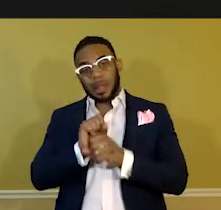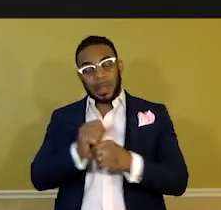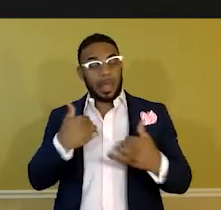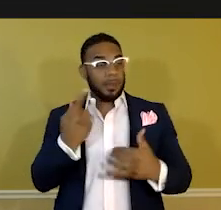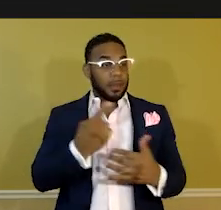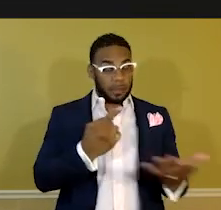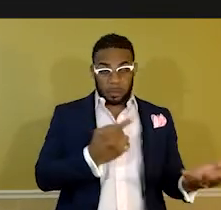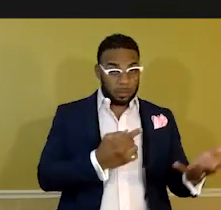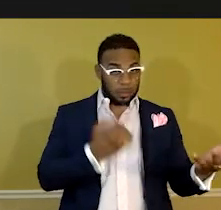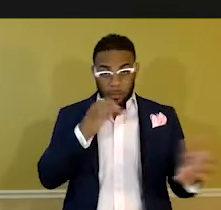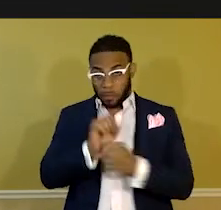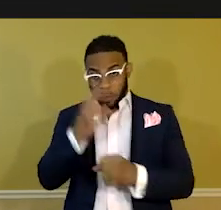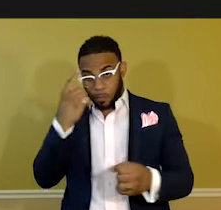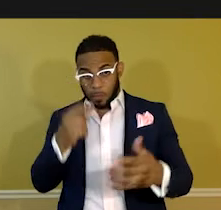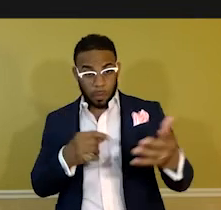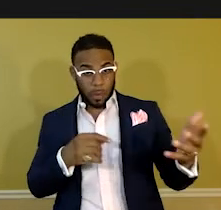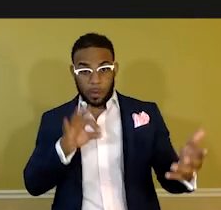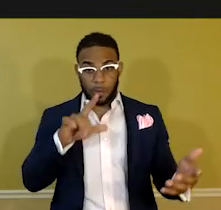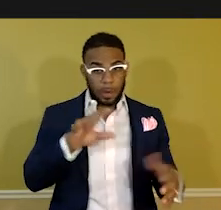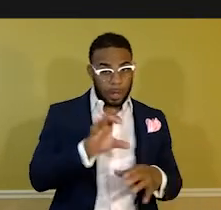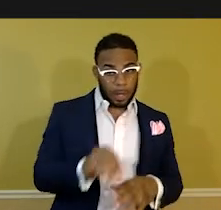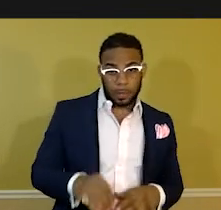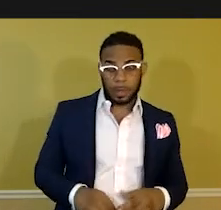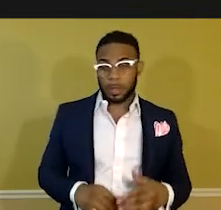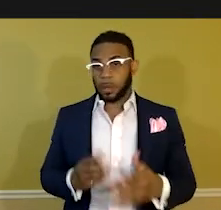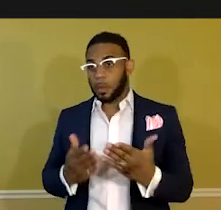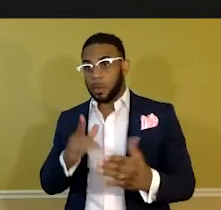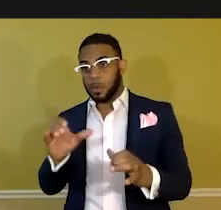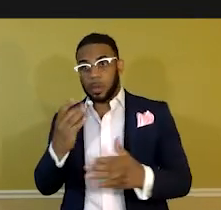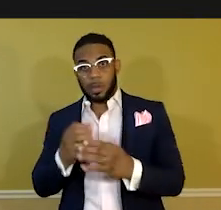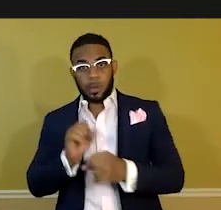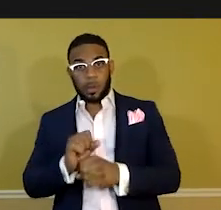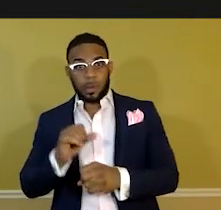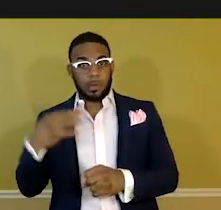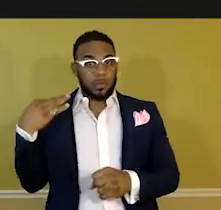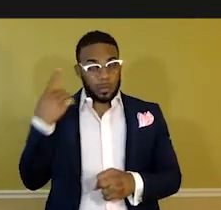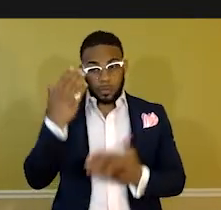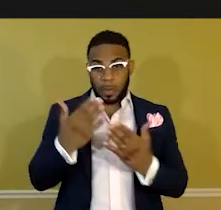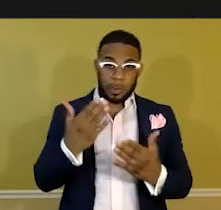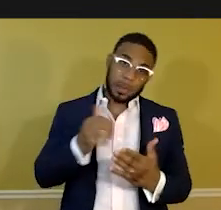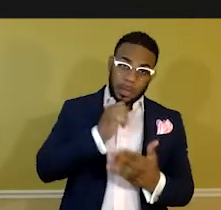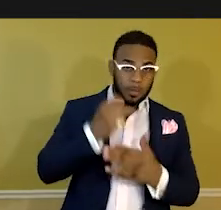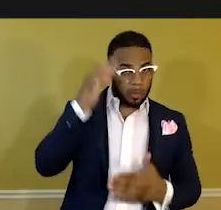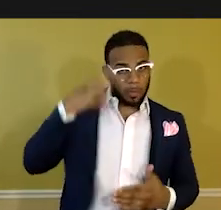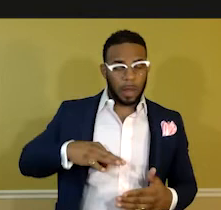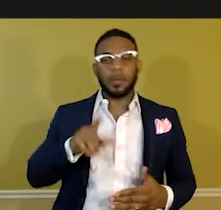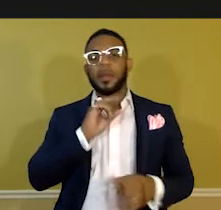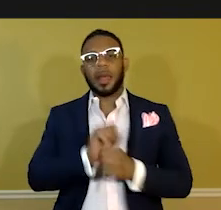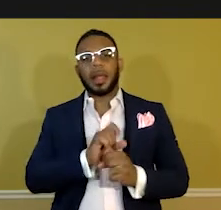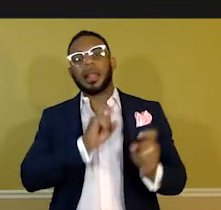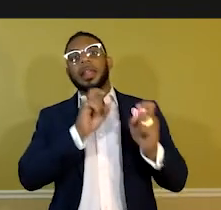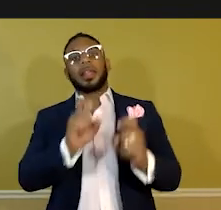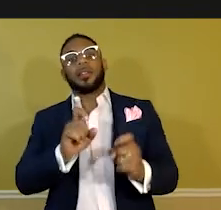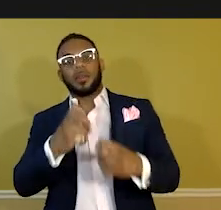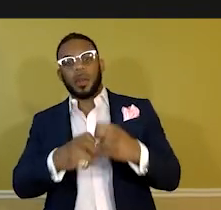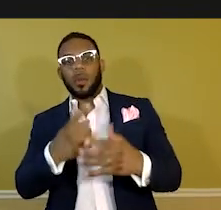have someone, you know, if you're working for, you know, a freelance company, or maybe you're doing some work pro bono for maybe a nonprofit, they're actually giving you